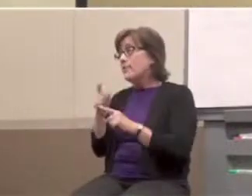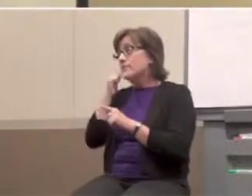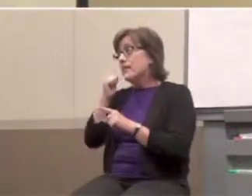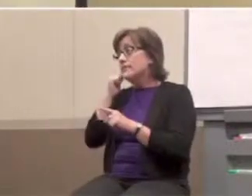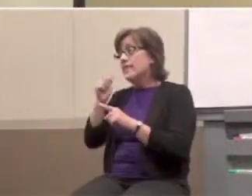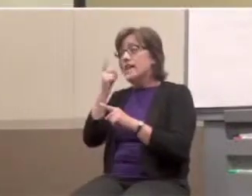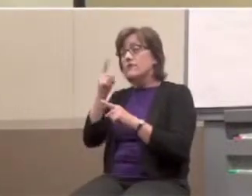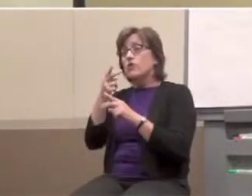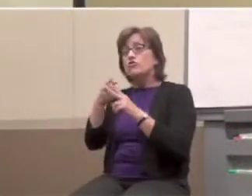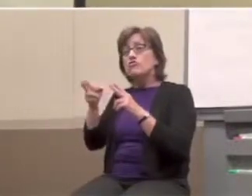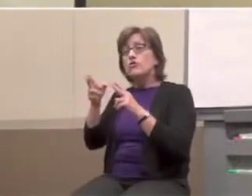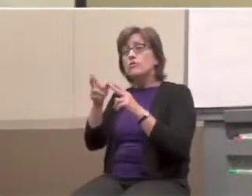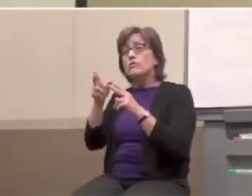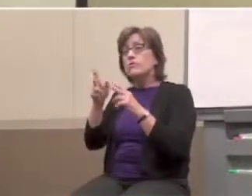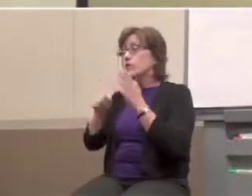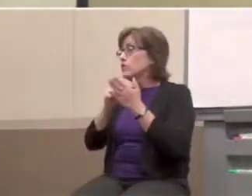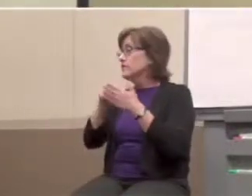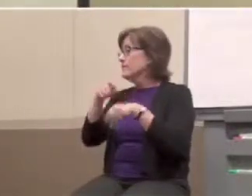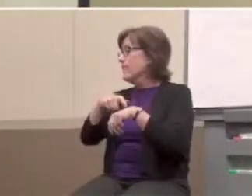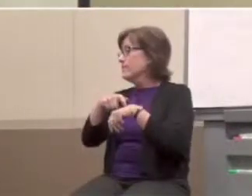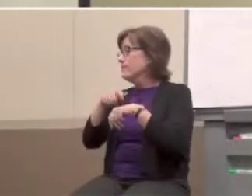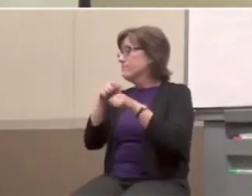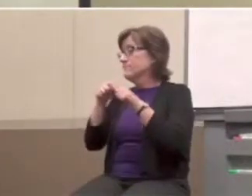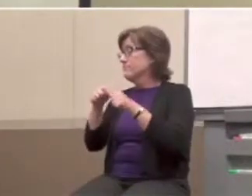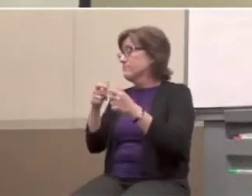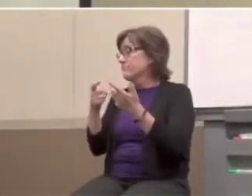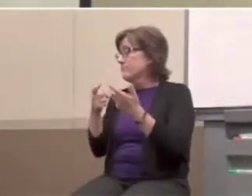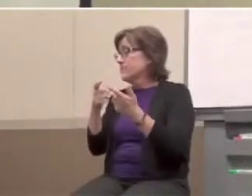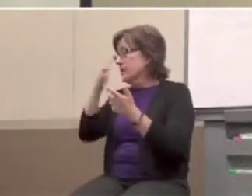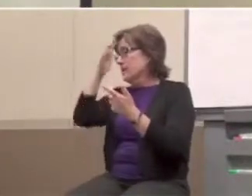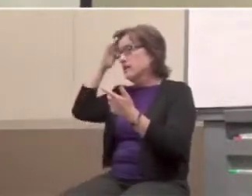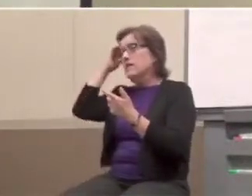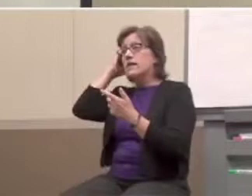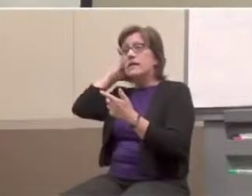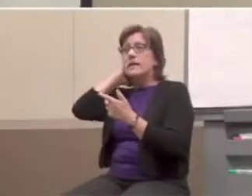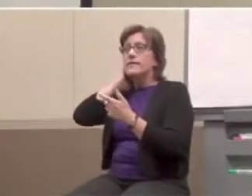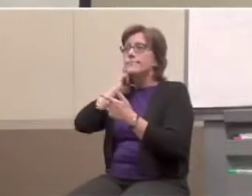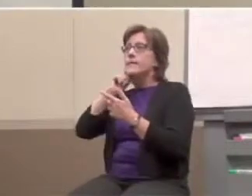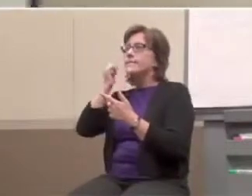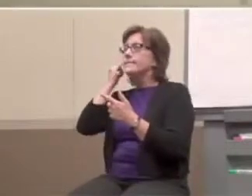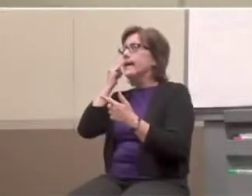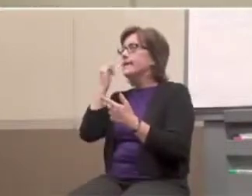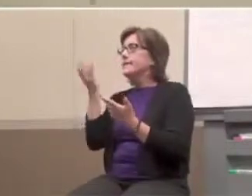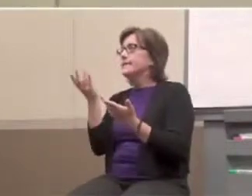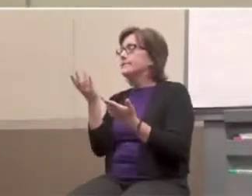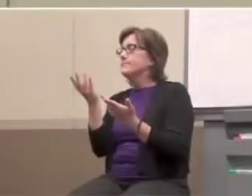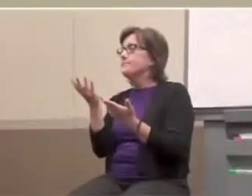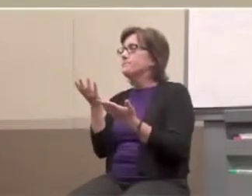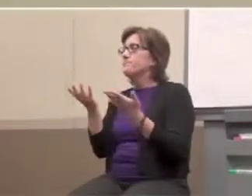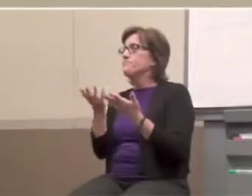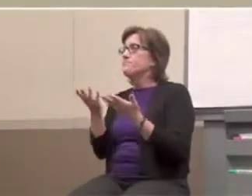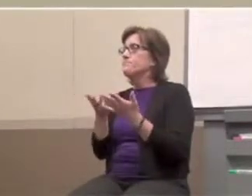time. Okay, so if that behavior is